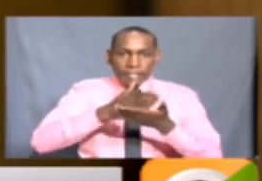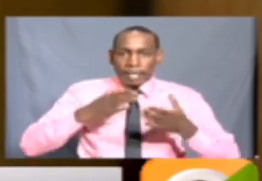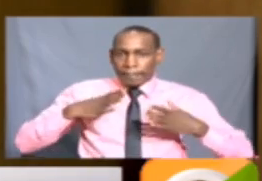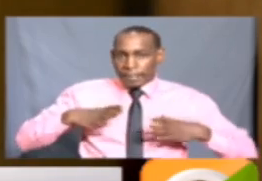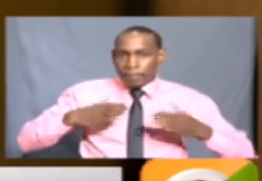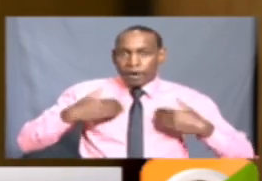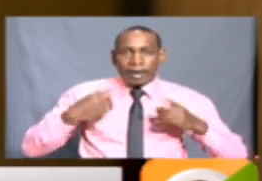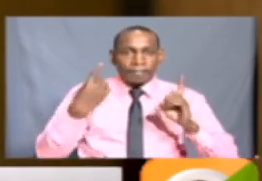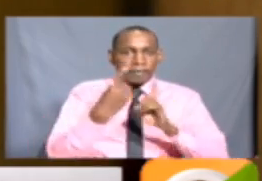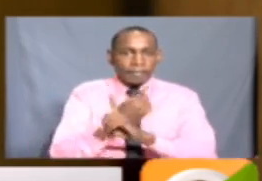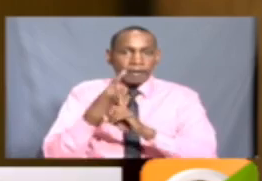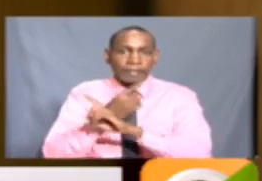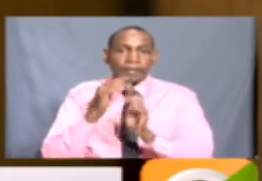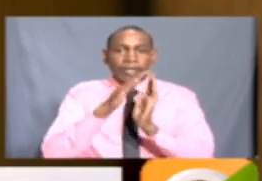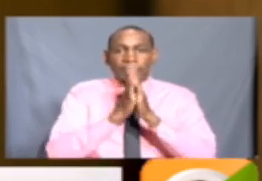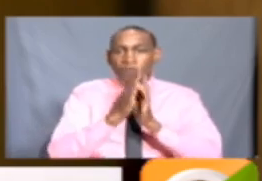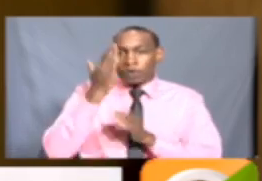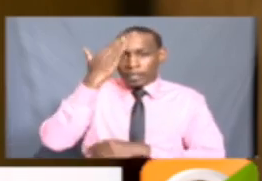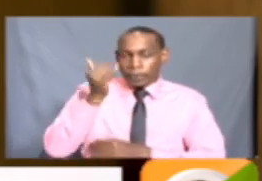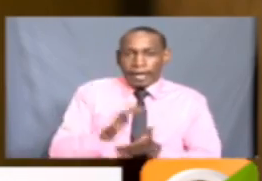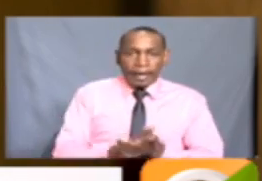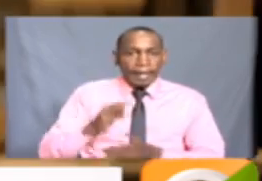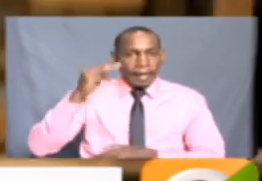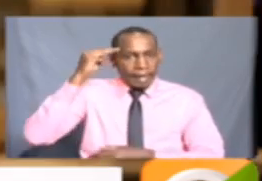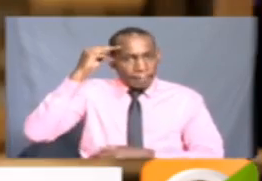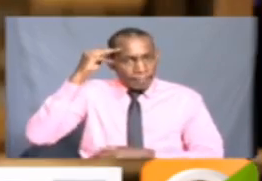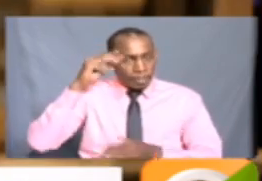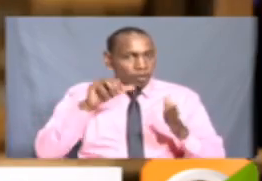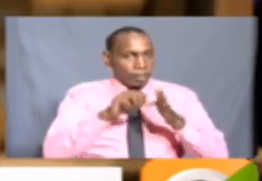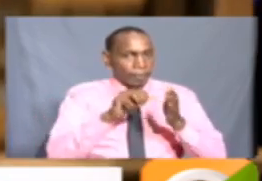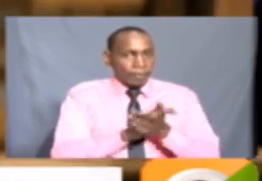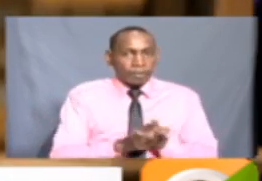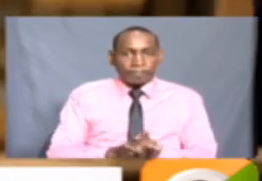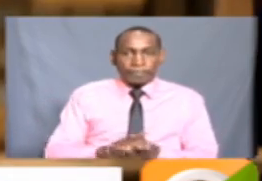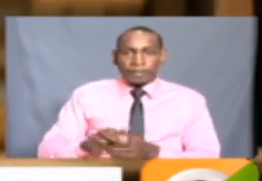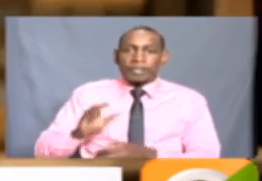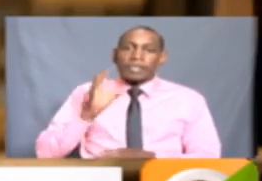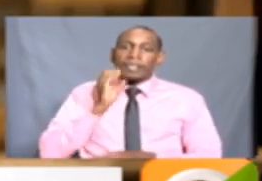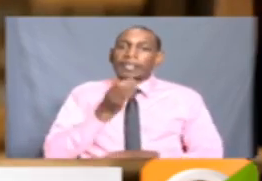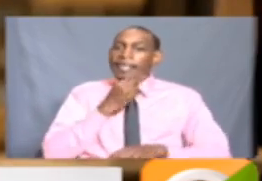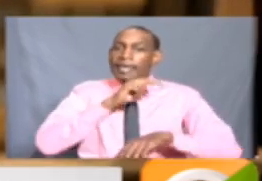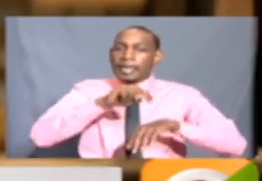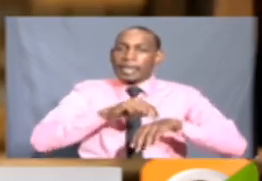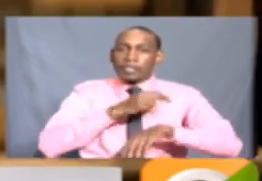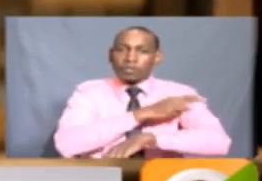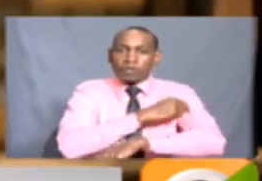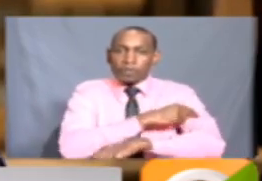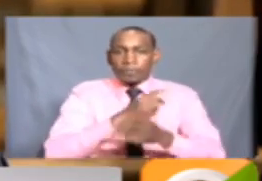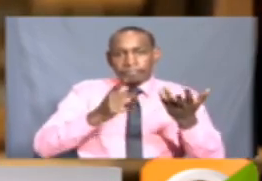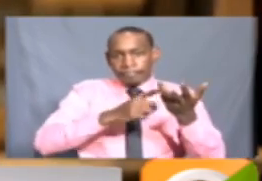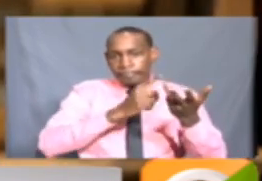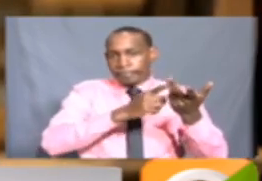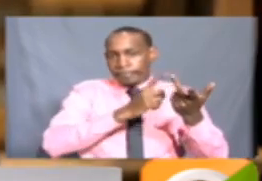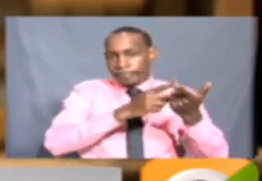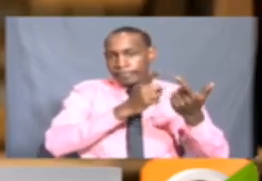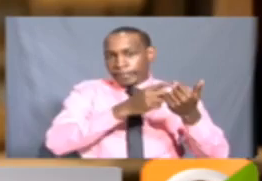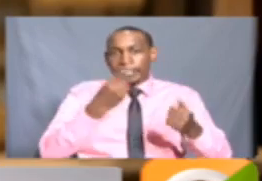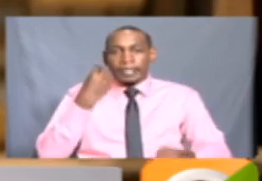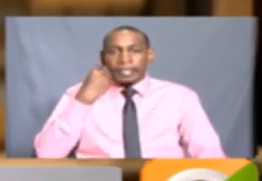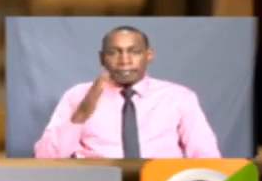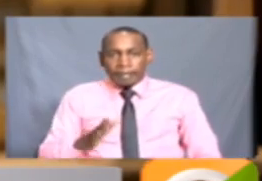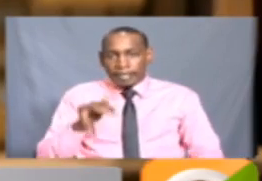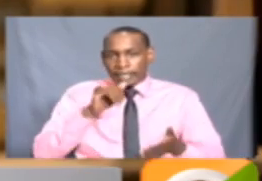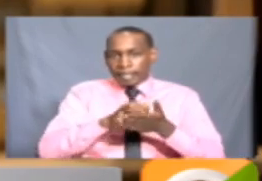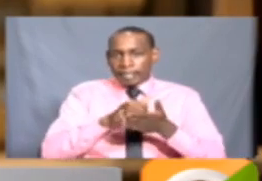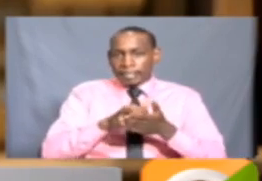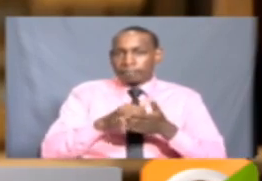got different fashions because of some mental lapse. According to the Kenyatta National Hospital, the number of patients who